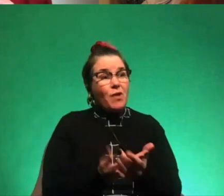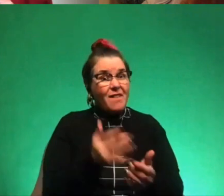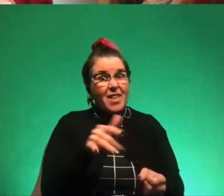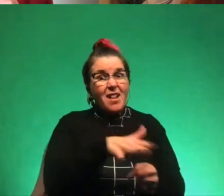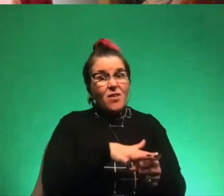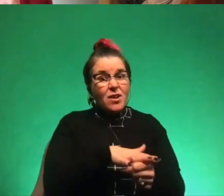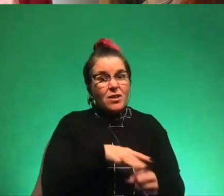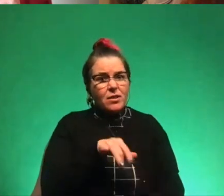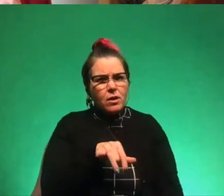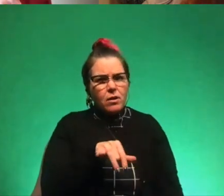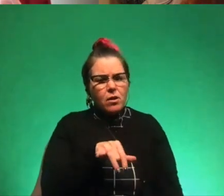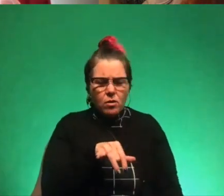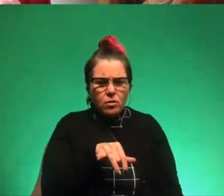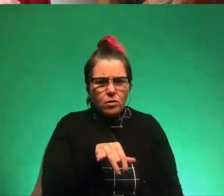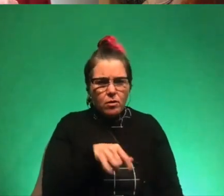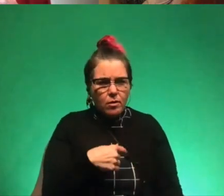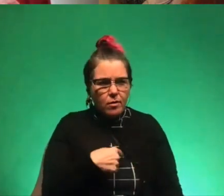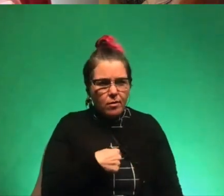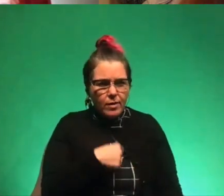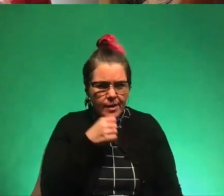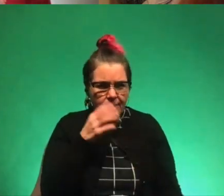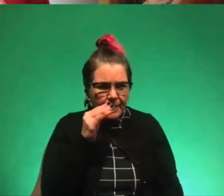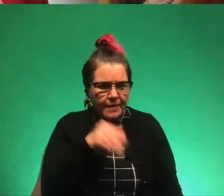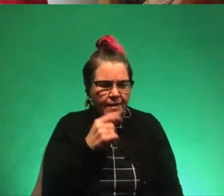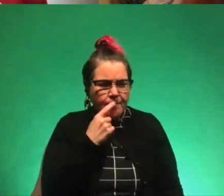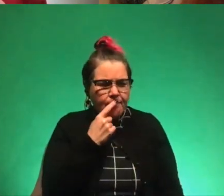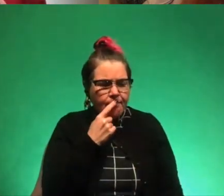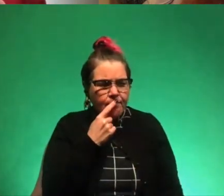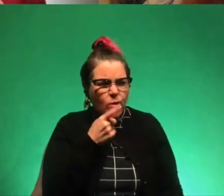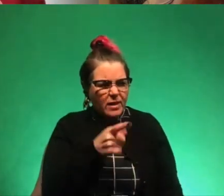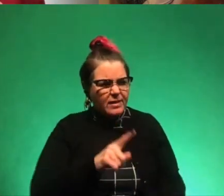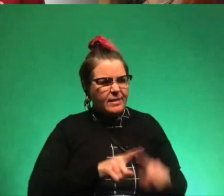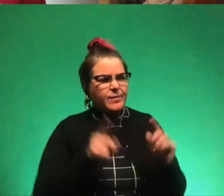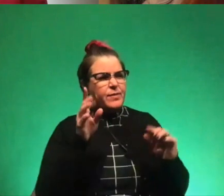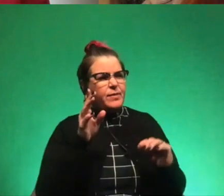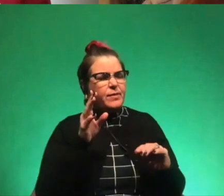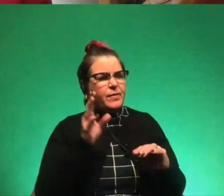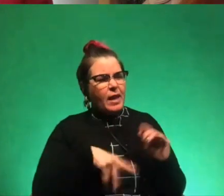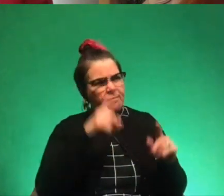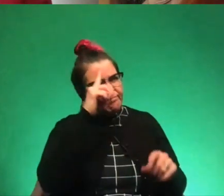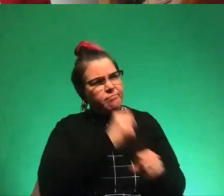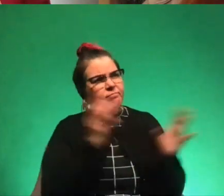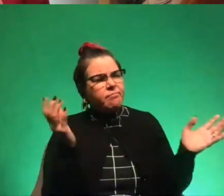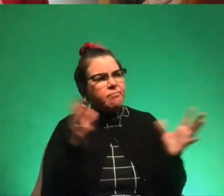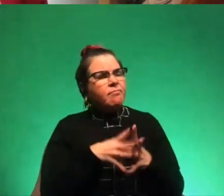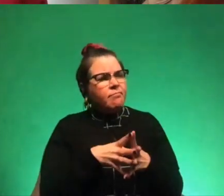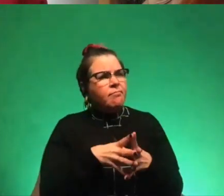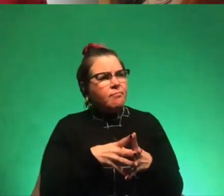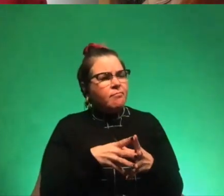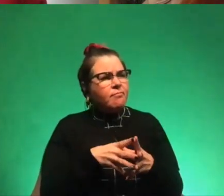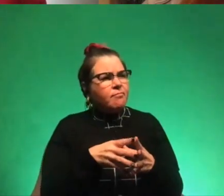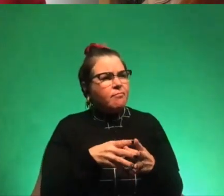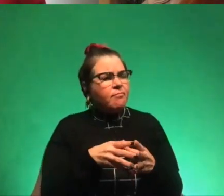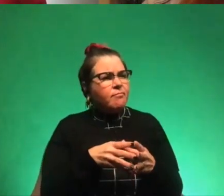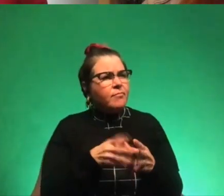go, oh, we didn't quite expect this, or this was a little bit different from what we expected. And that was definitely